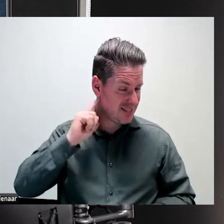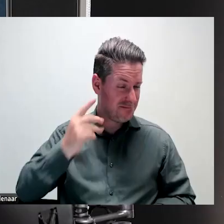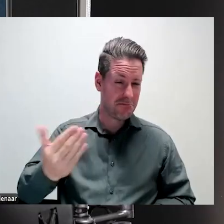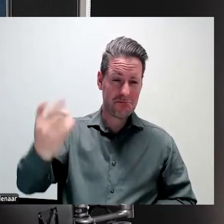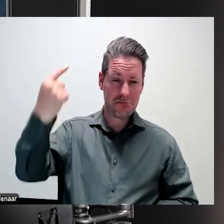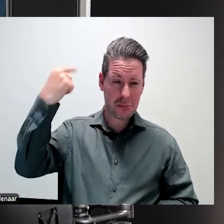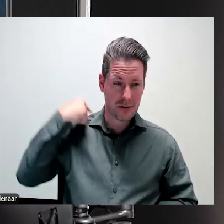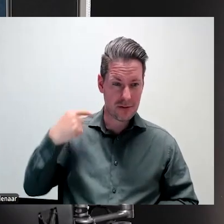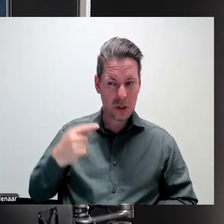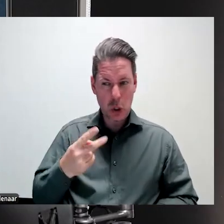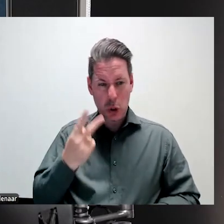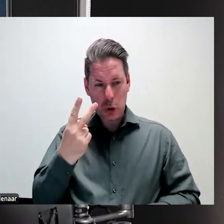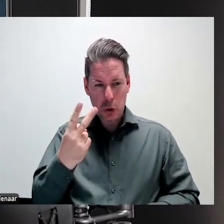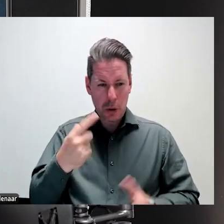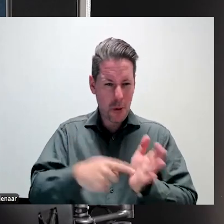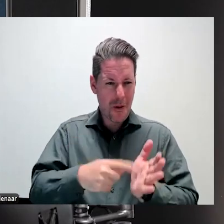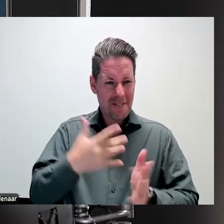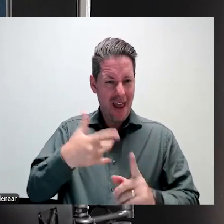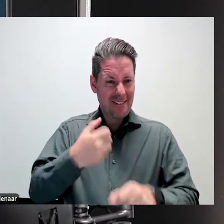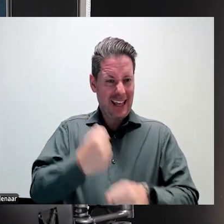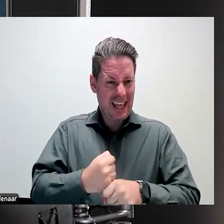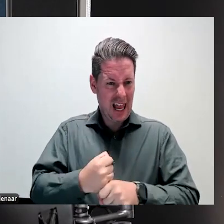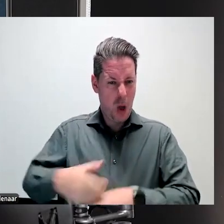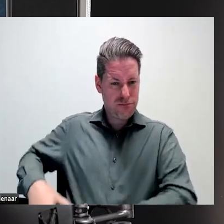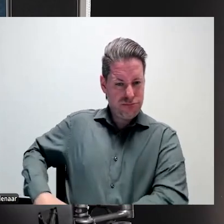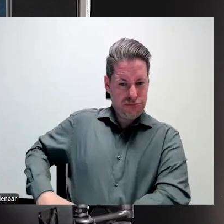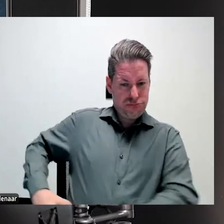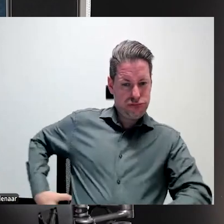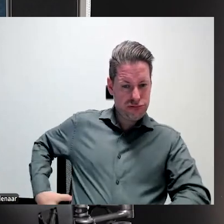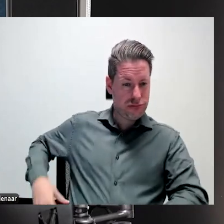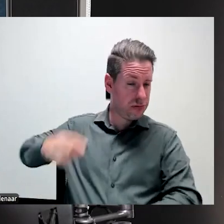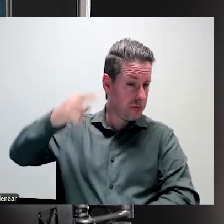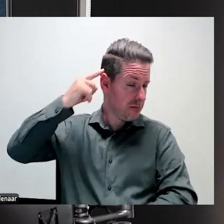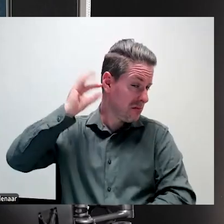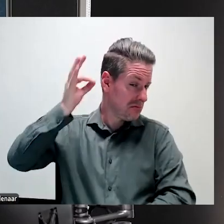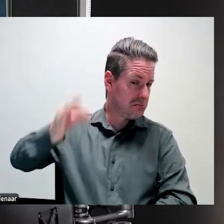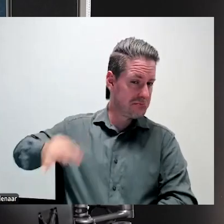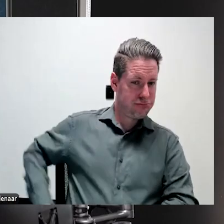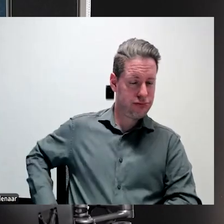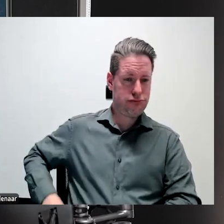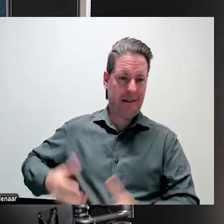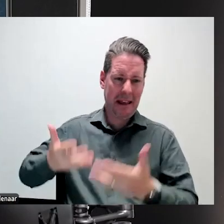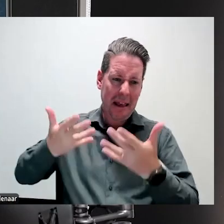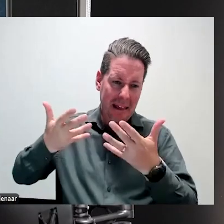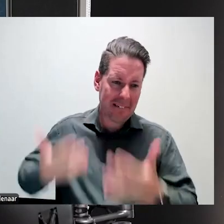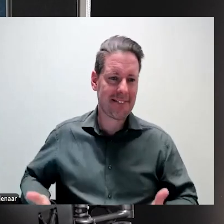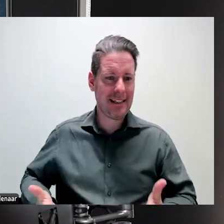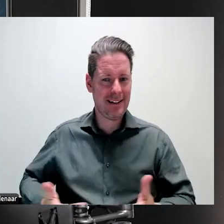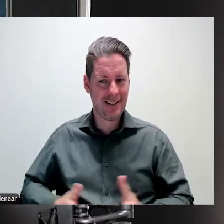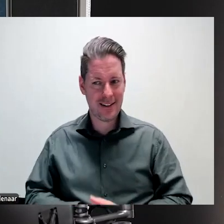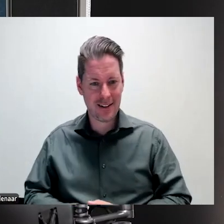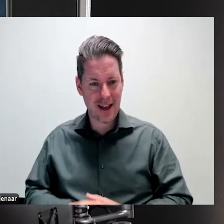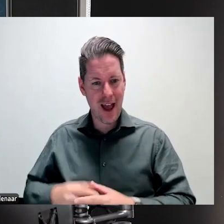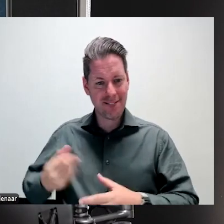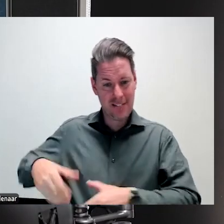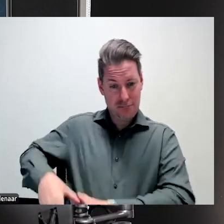2.5 kilos, worn around a belt on my waist either side, one microphone and one battery power,